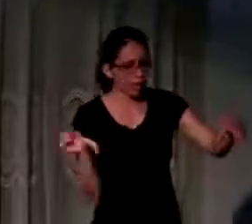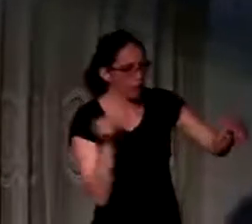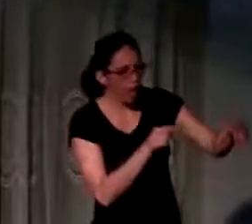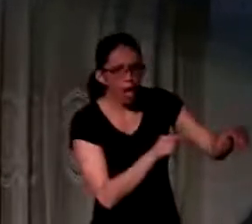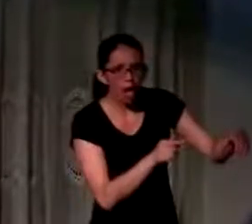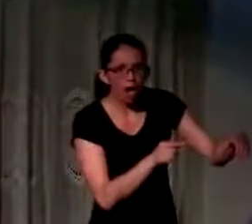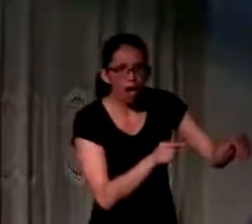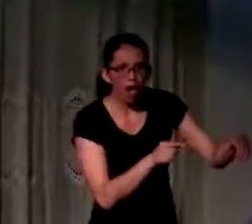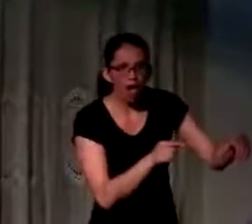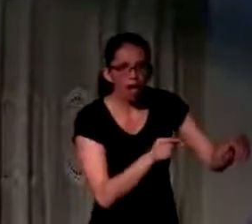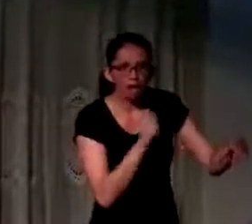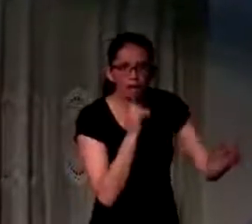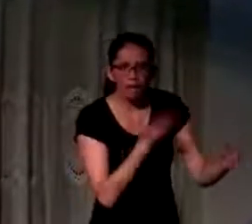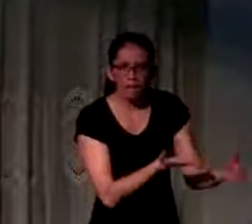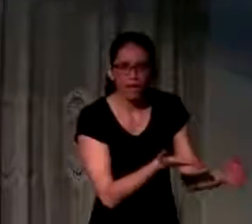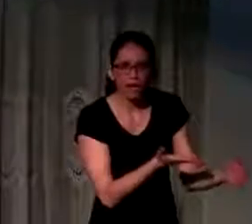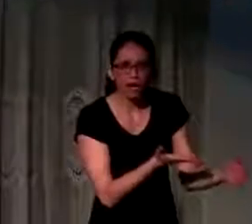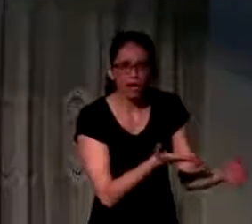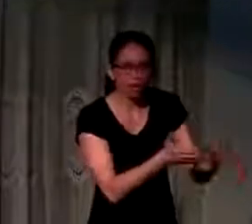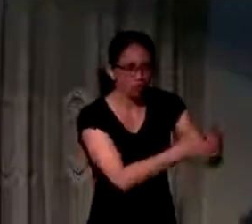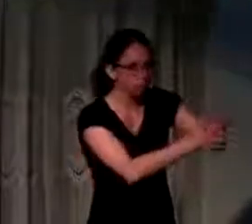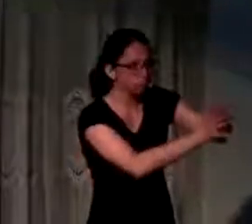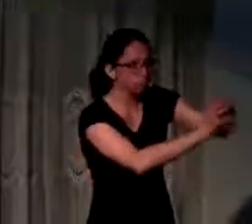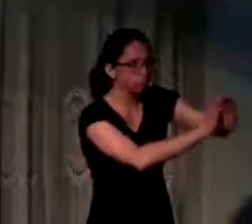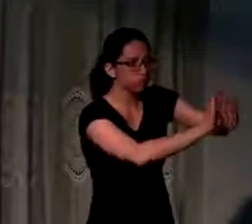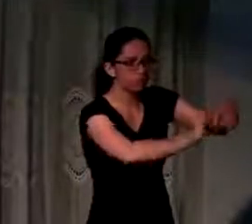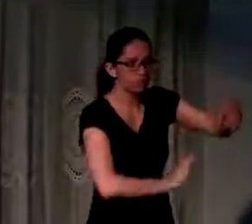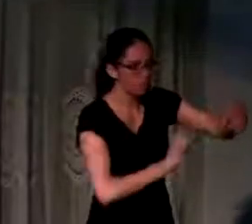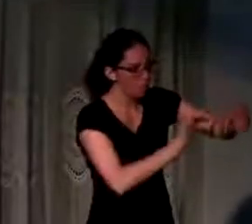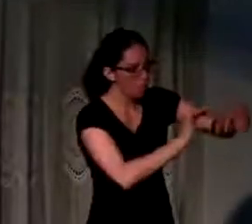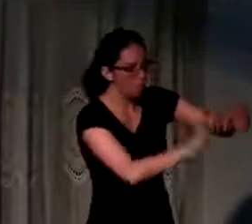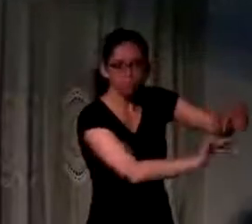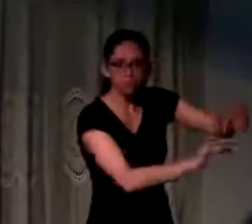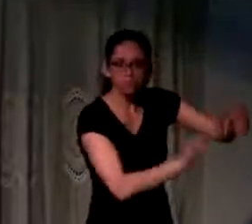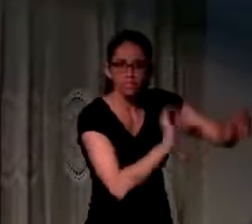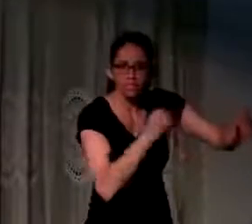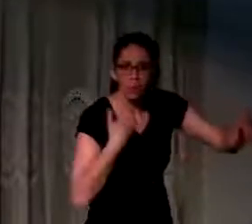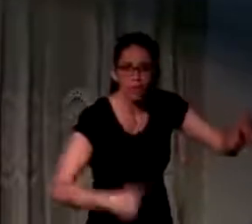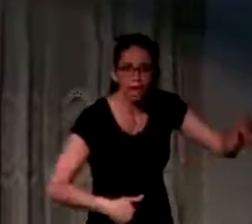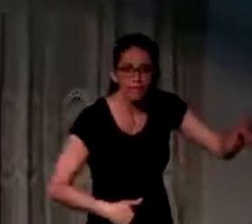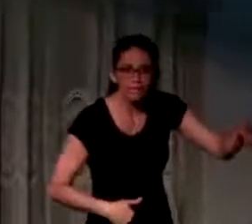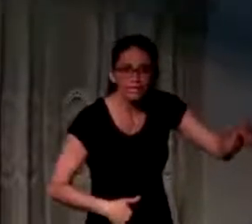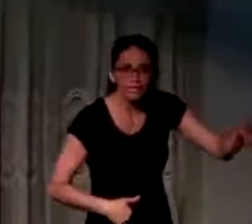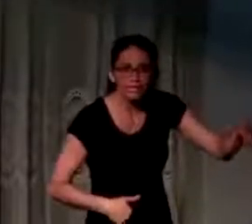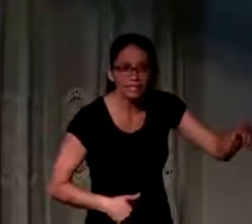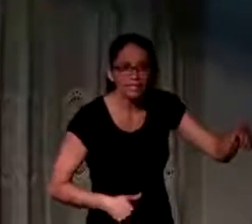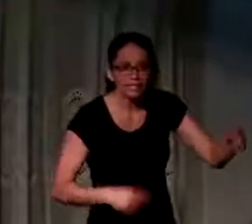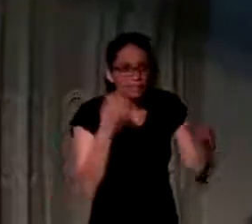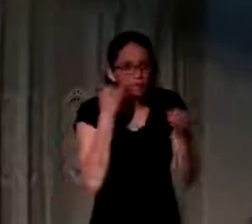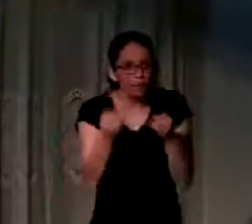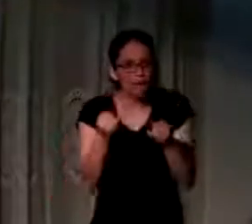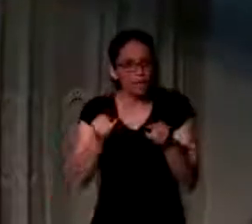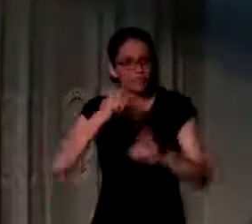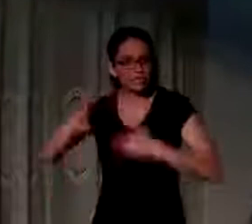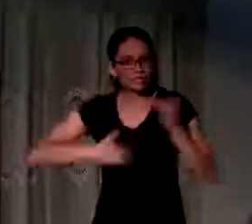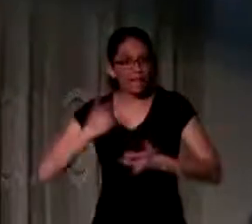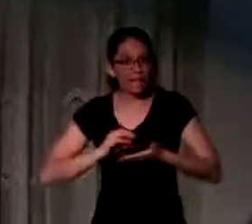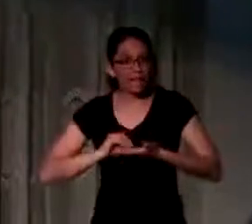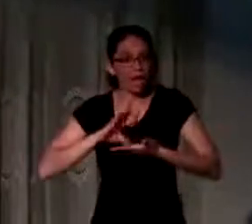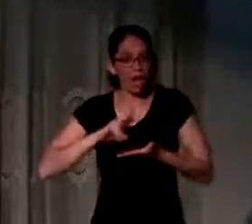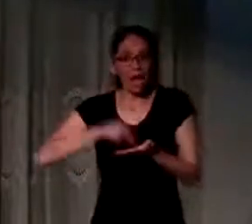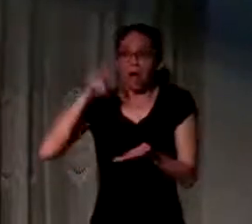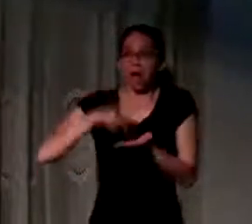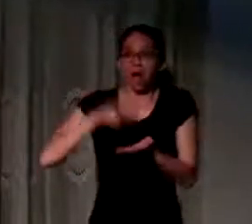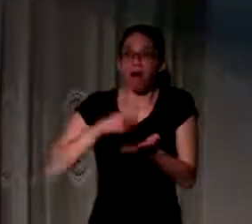gone. He's alive. Imagine the pit of excitement and despair and turmoil of your